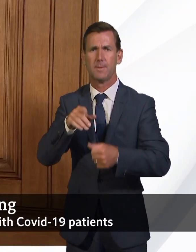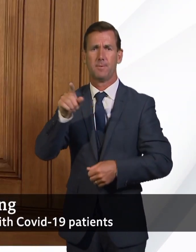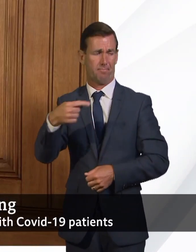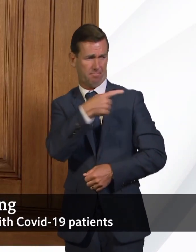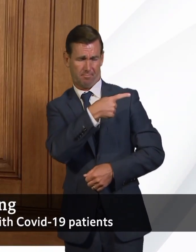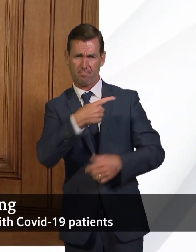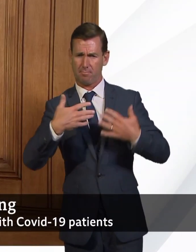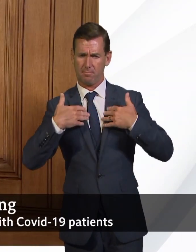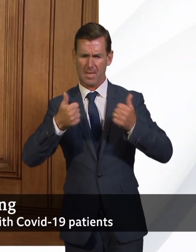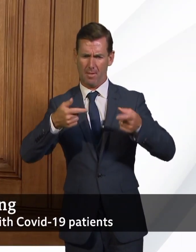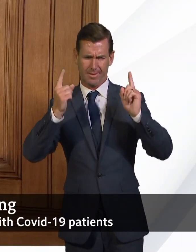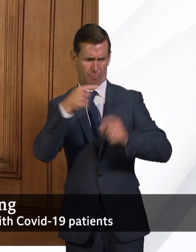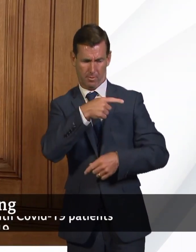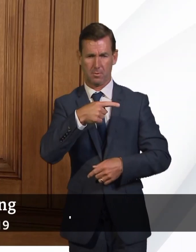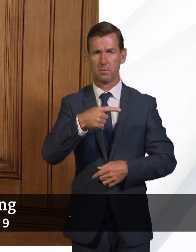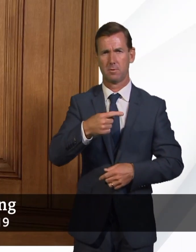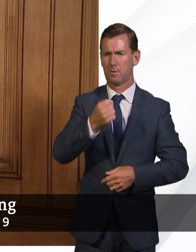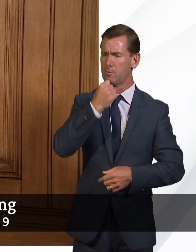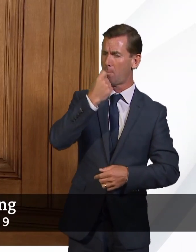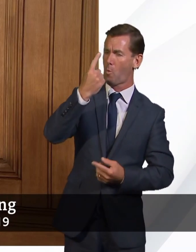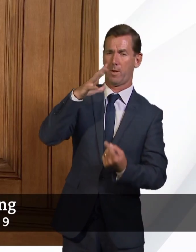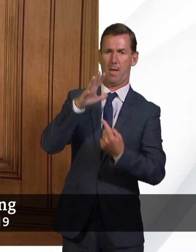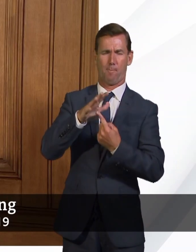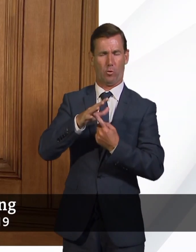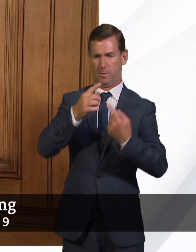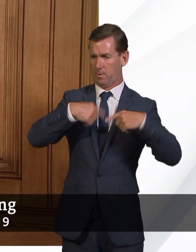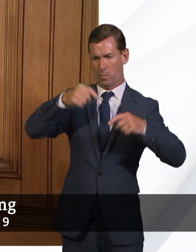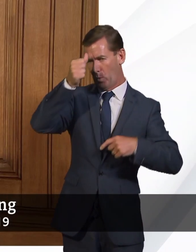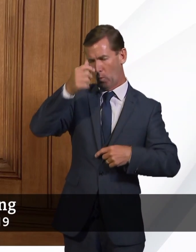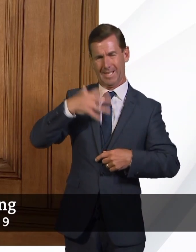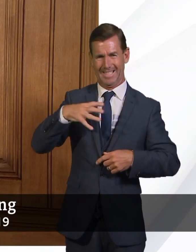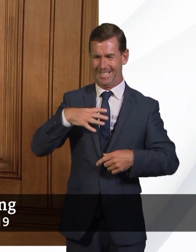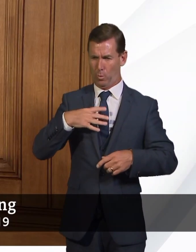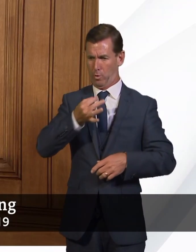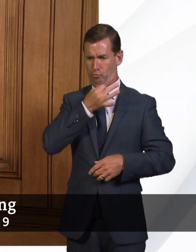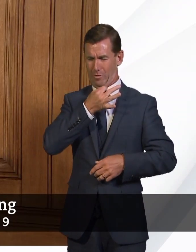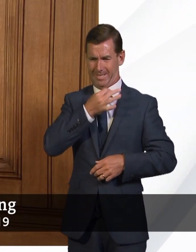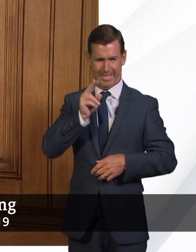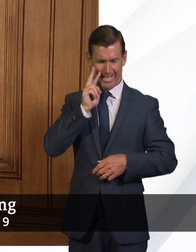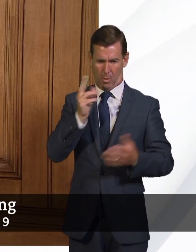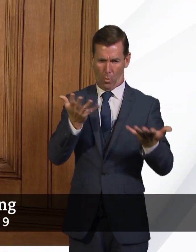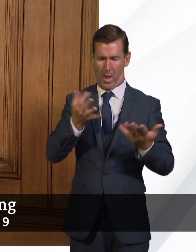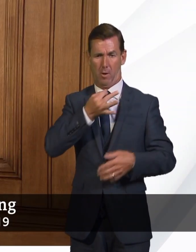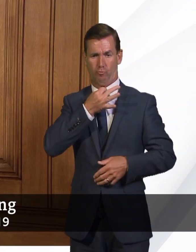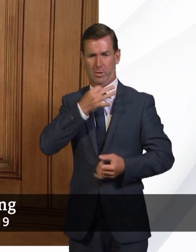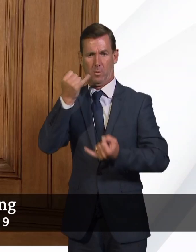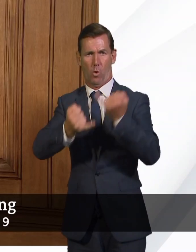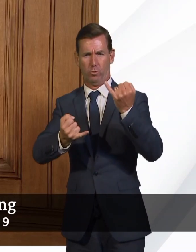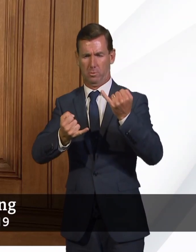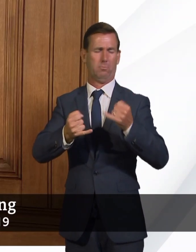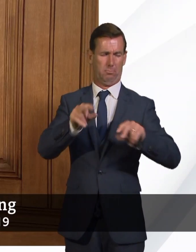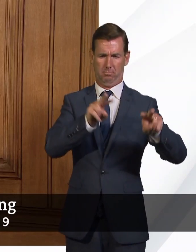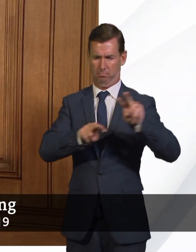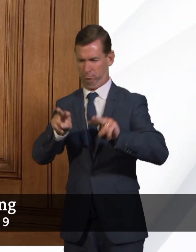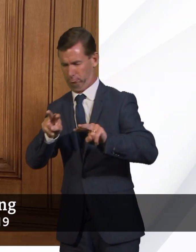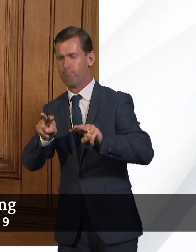has said, prioritisation at the start was clearly we need to manage risk. That's how we approach all clinical risk. And